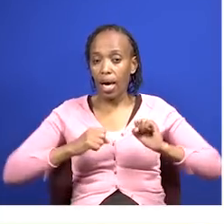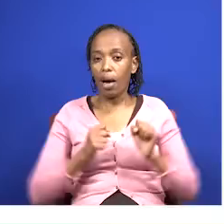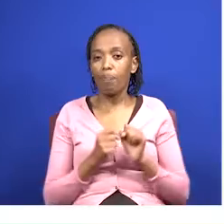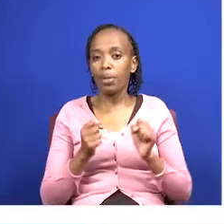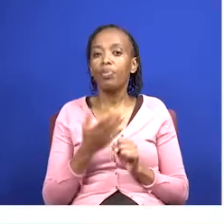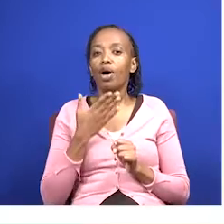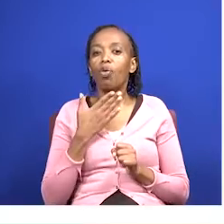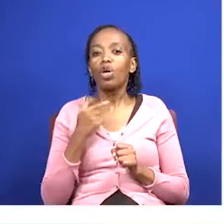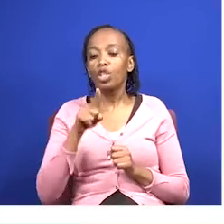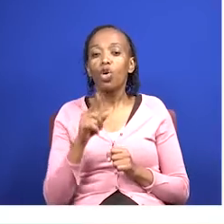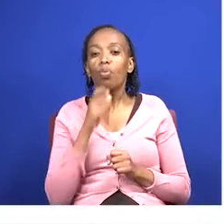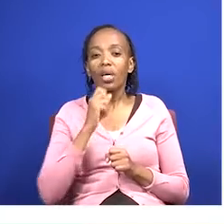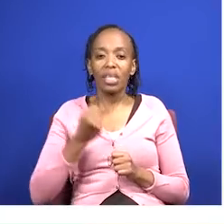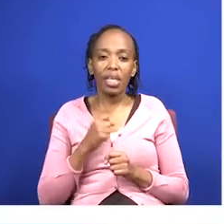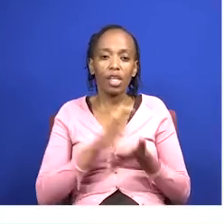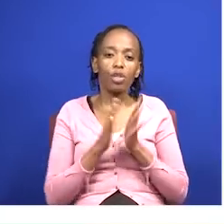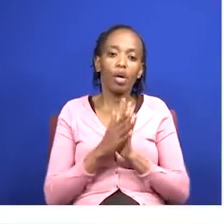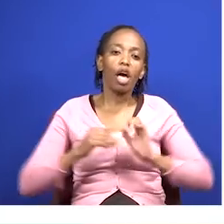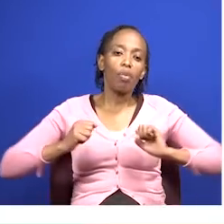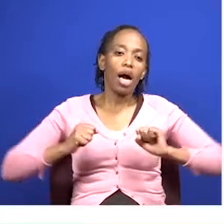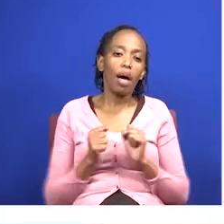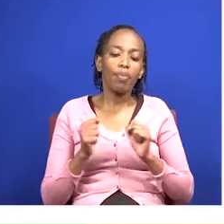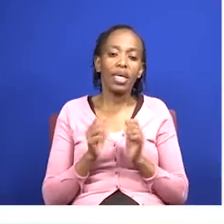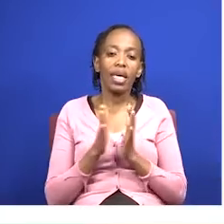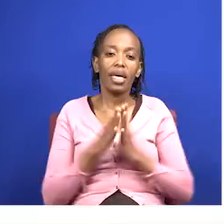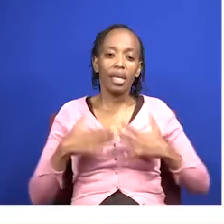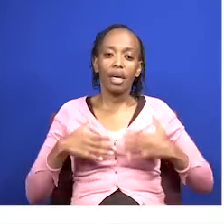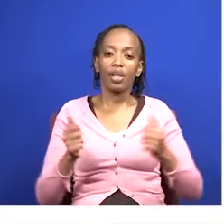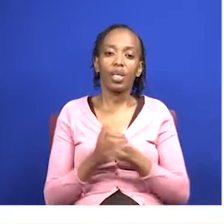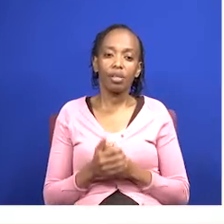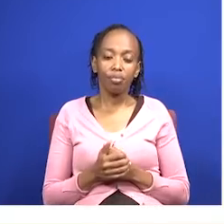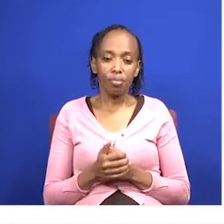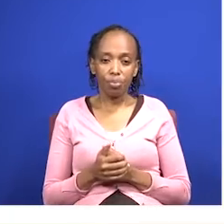are happier. I want you boys and girls to be happier and healthy.